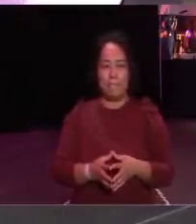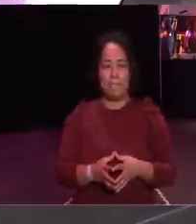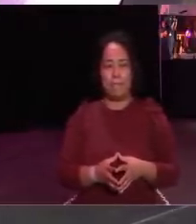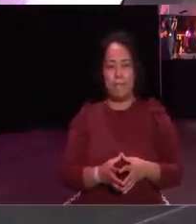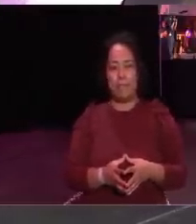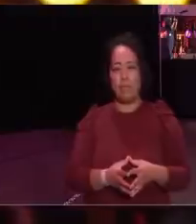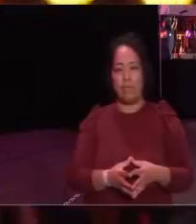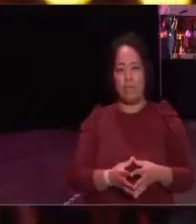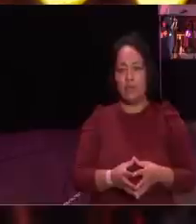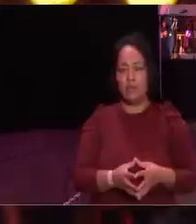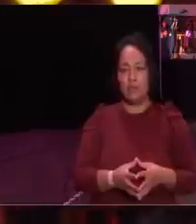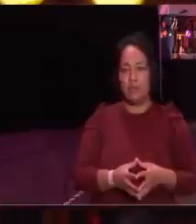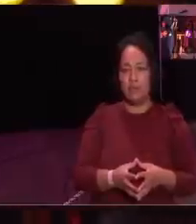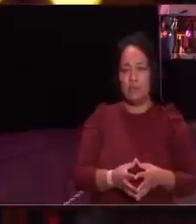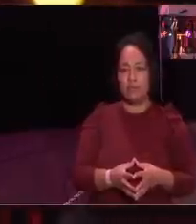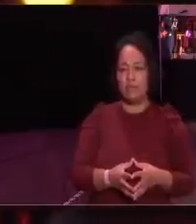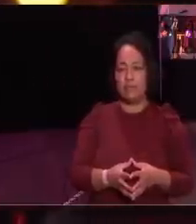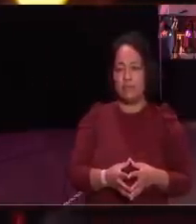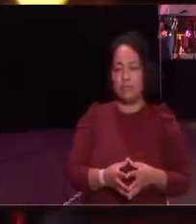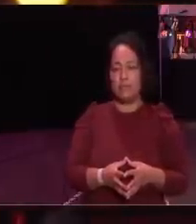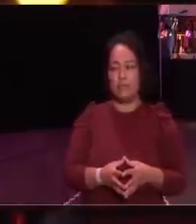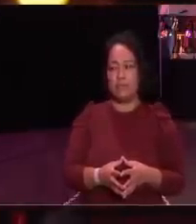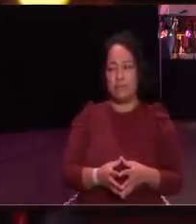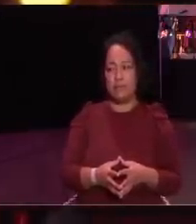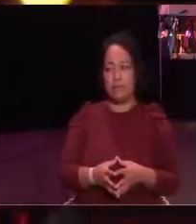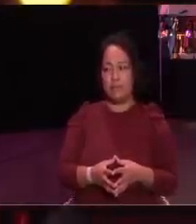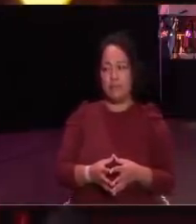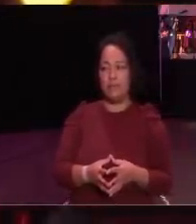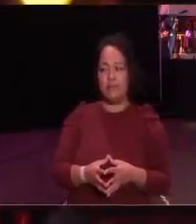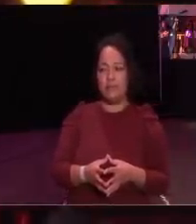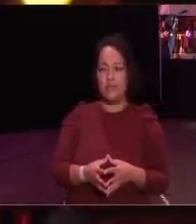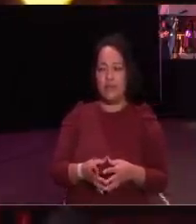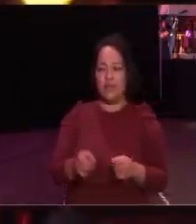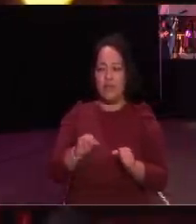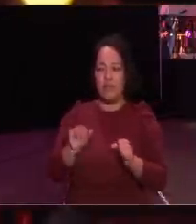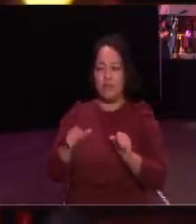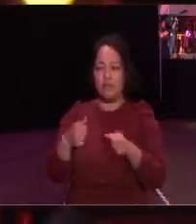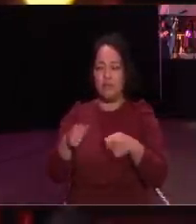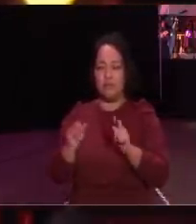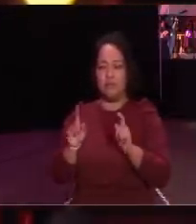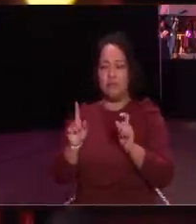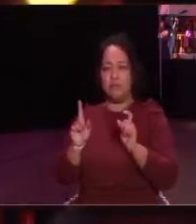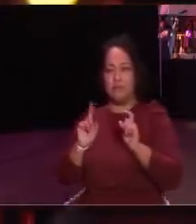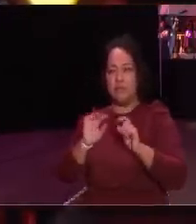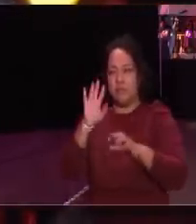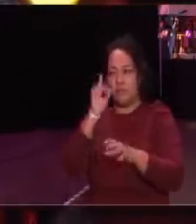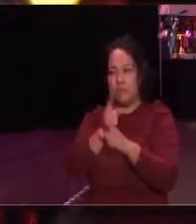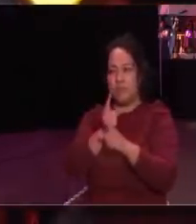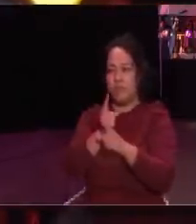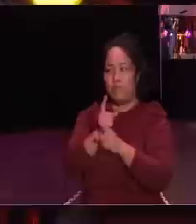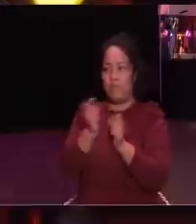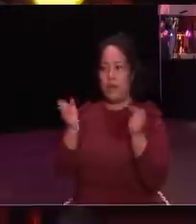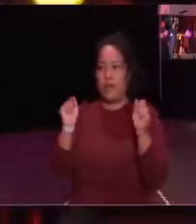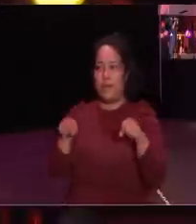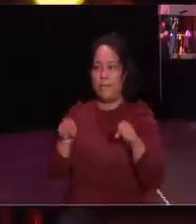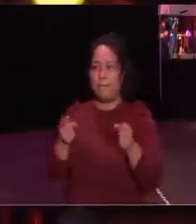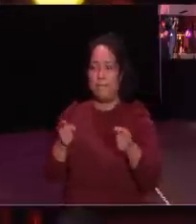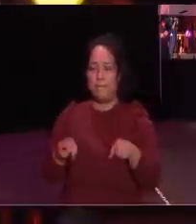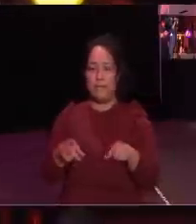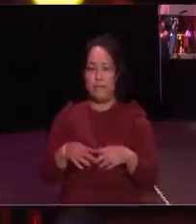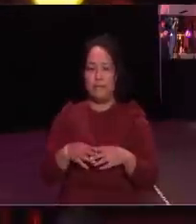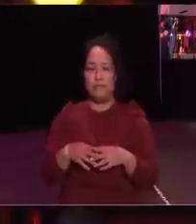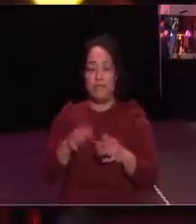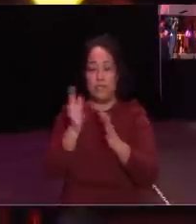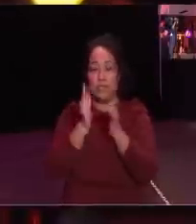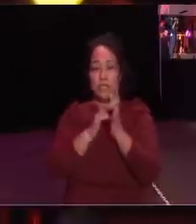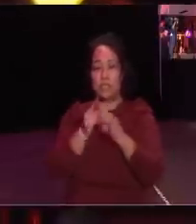Se puede lograr esto, hermano. This can be achieved, brother. Jesucristo dijo, Jesus said, el que cree en mí, he who believes